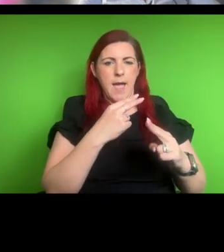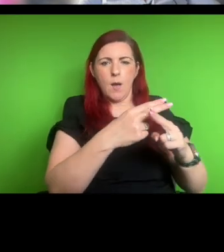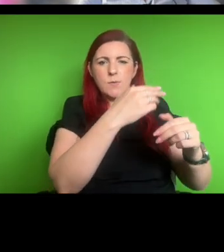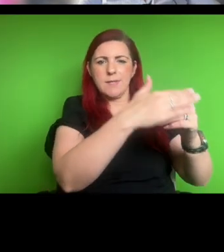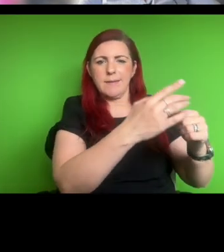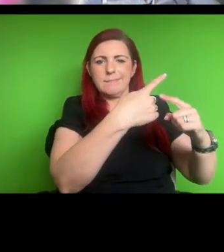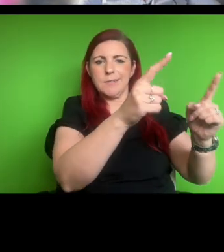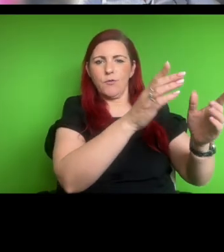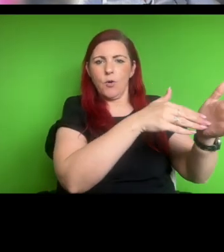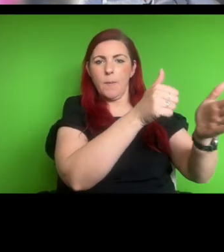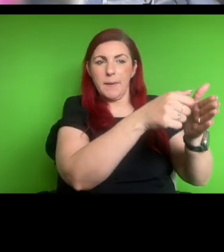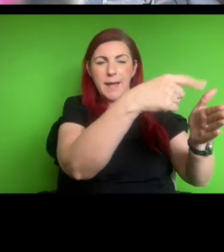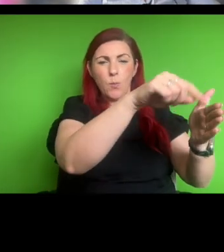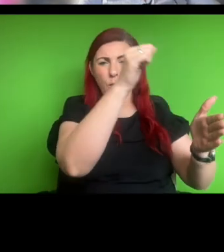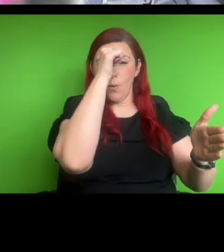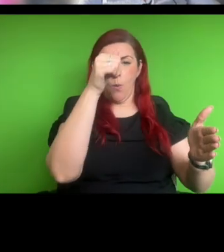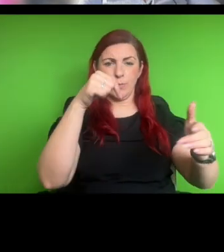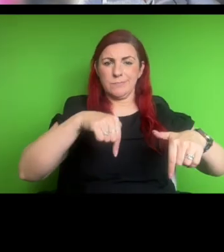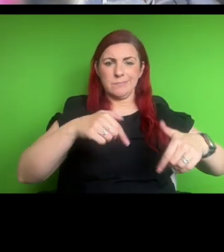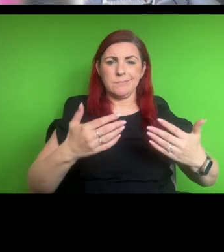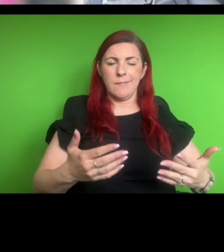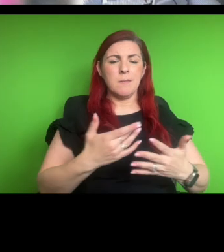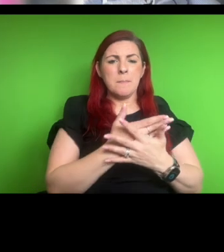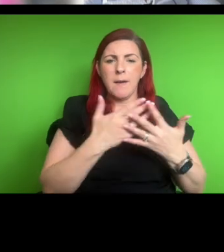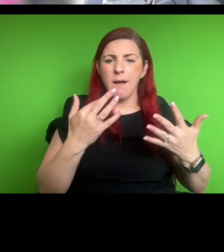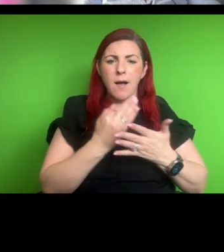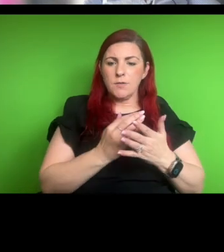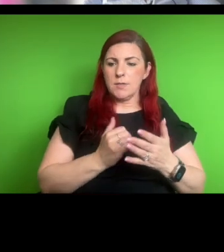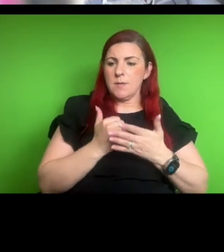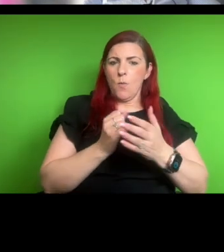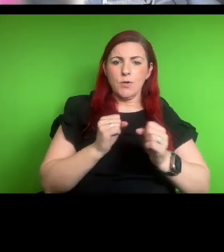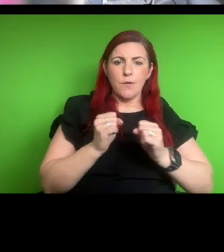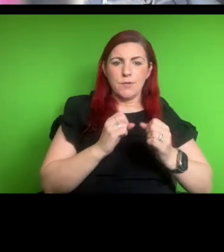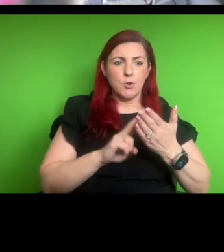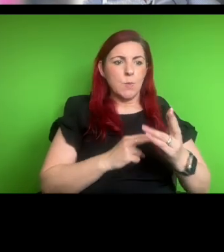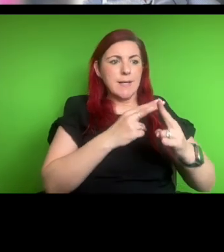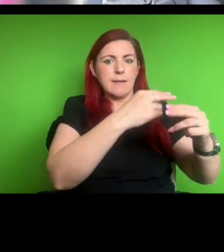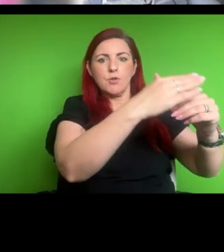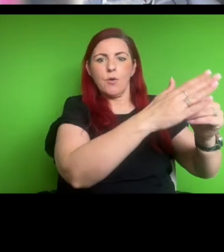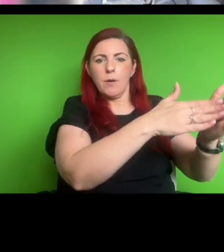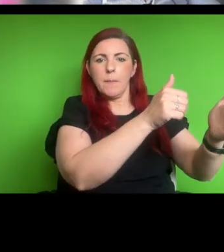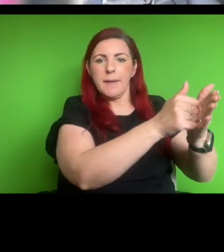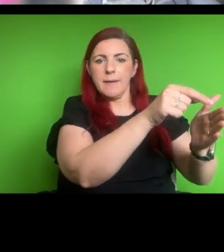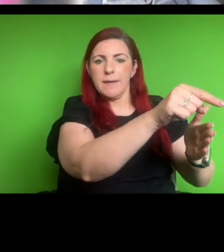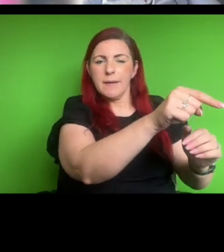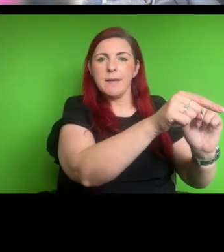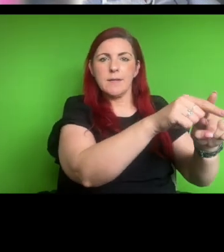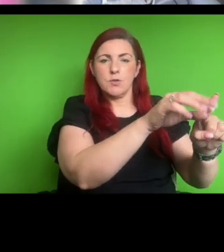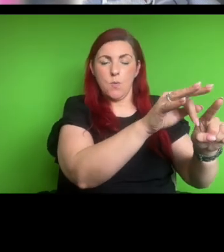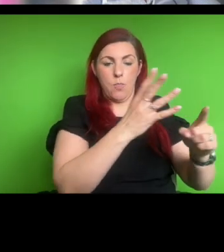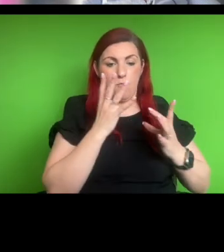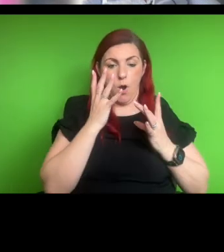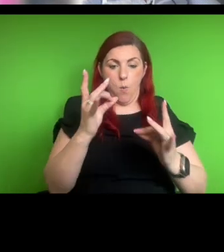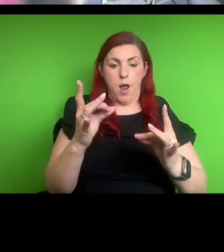that a number of support services are outsourced, but the requirements set out in this standard are valid